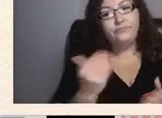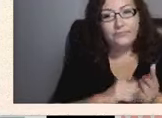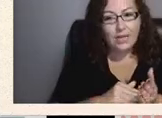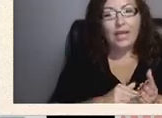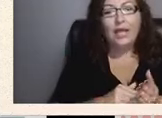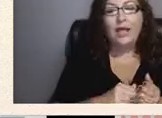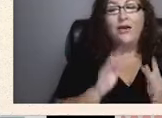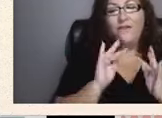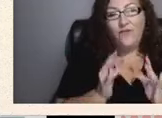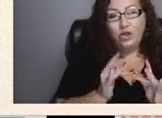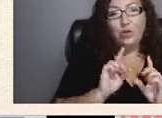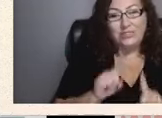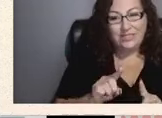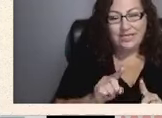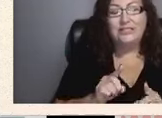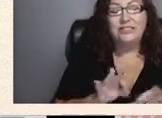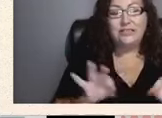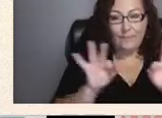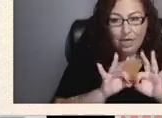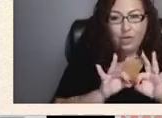is mandatory.